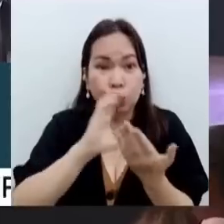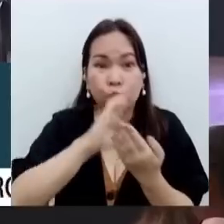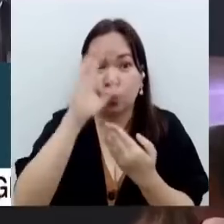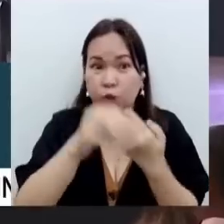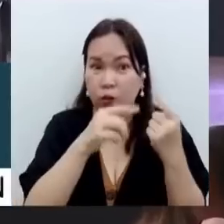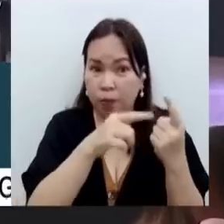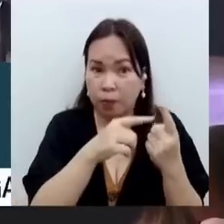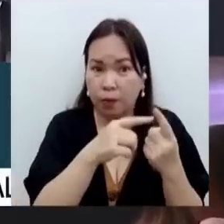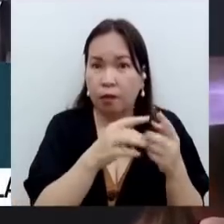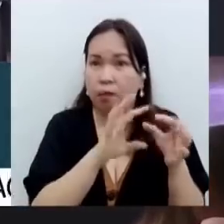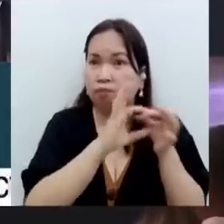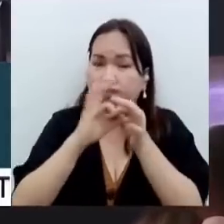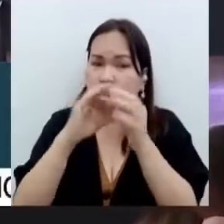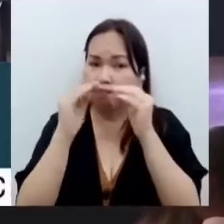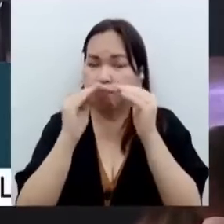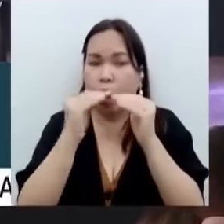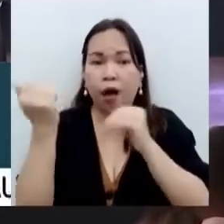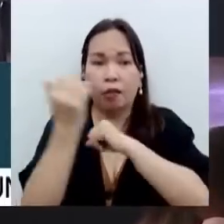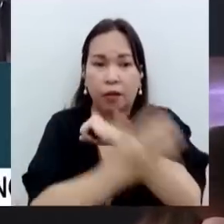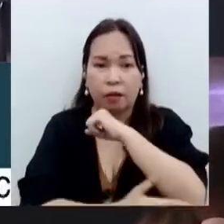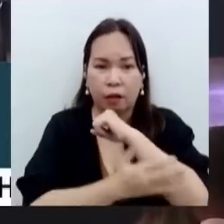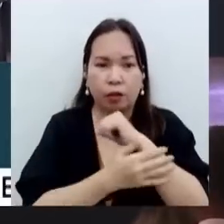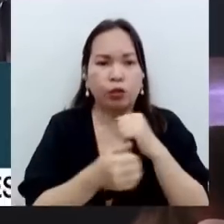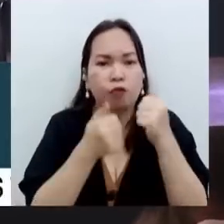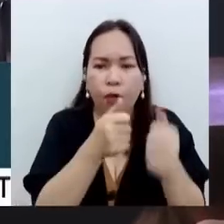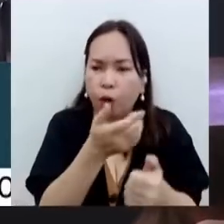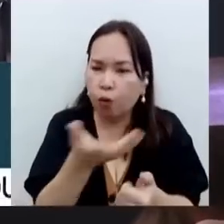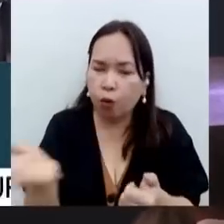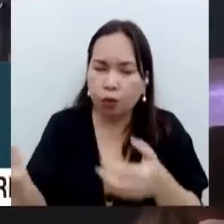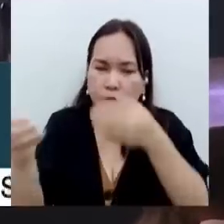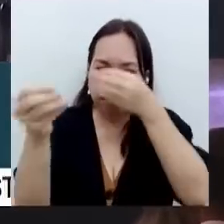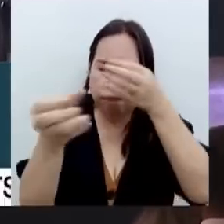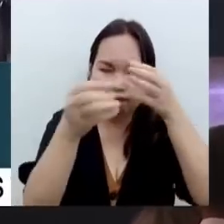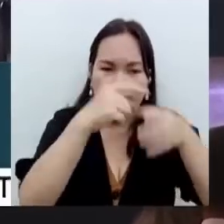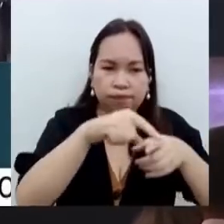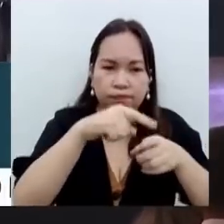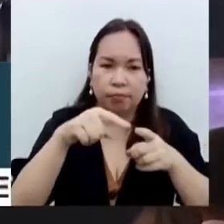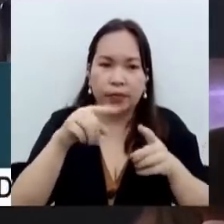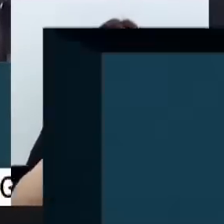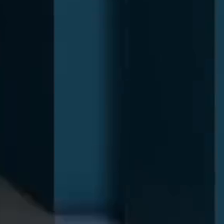other nations. That's why she relied on the expertise of the DepEd personnel.